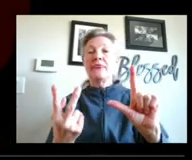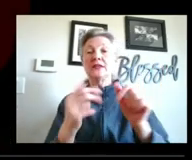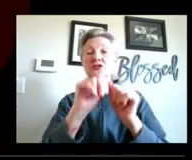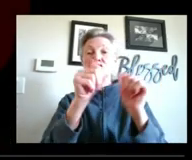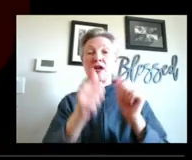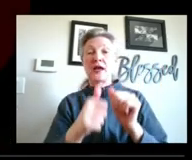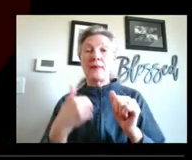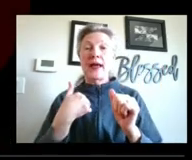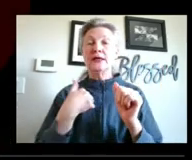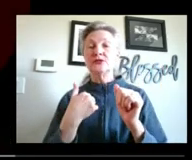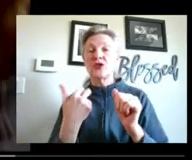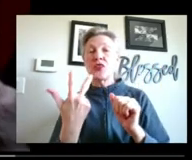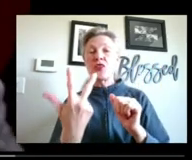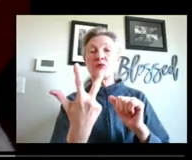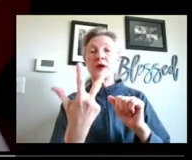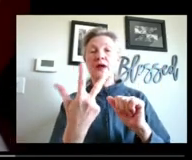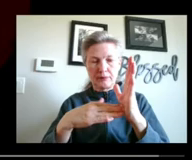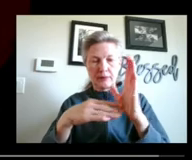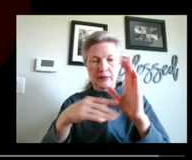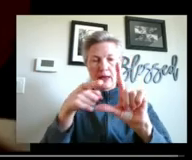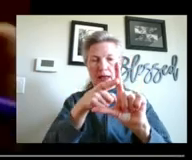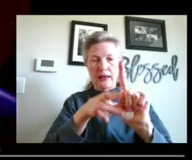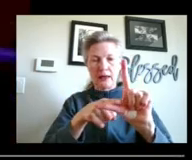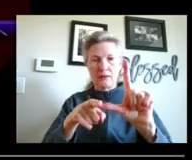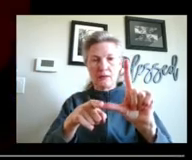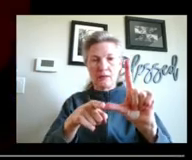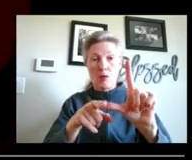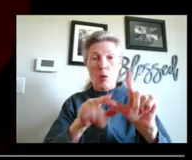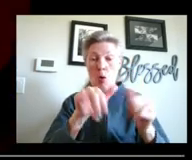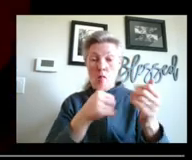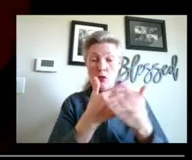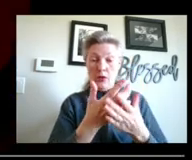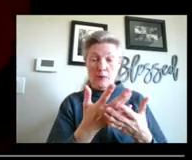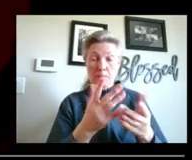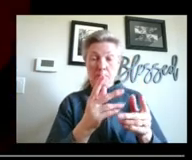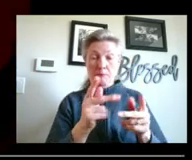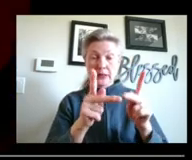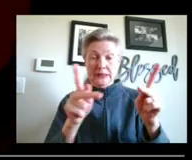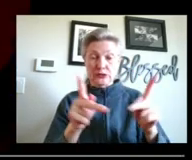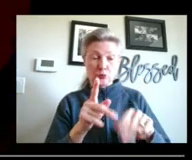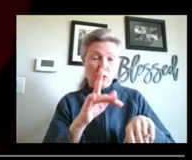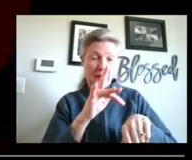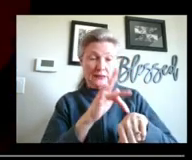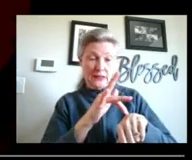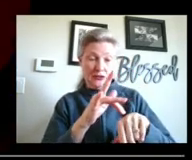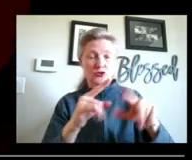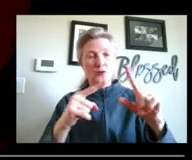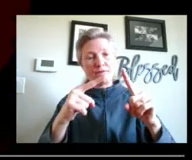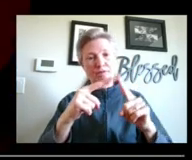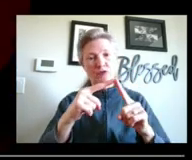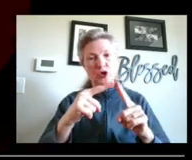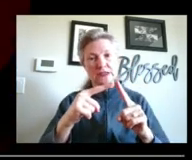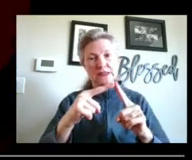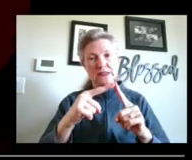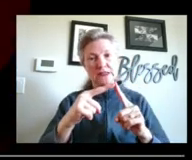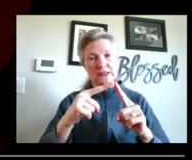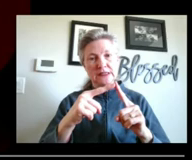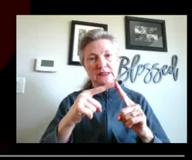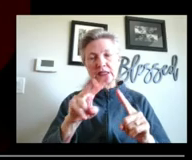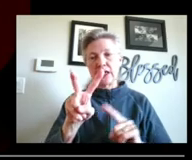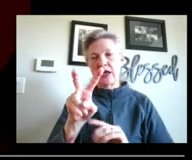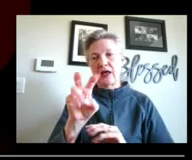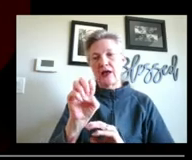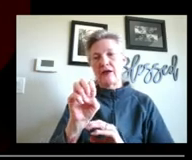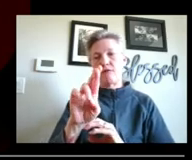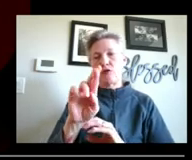has three angles. You can see a small angle here, a bigger angle here, and an